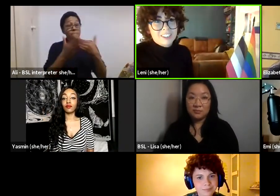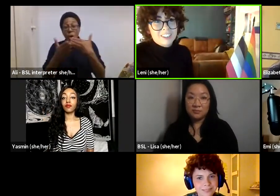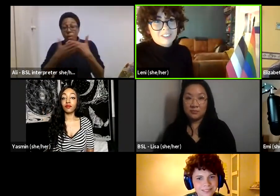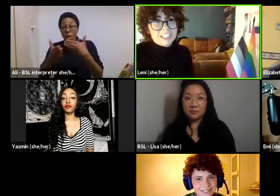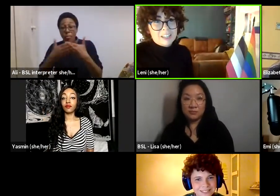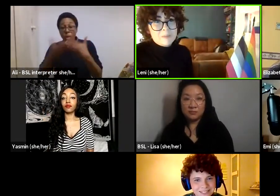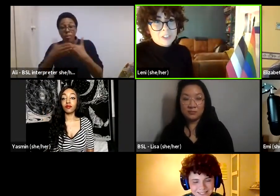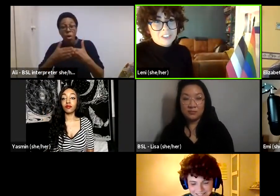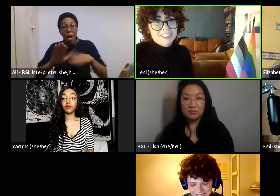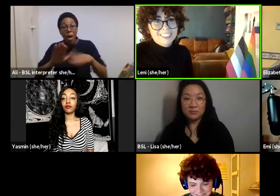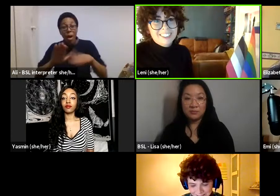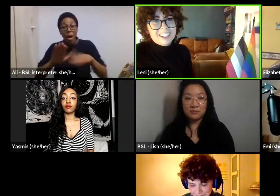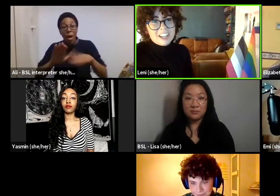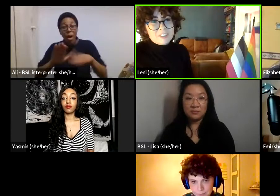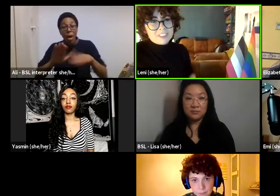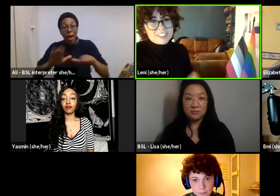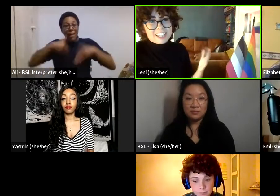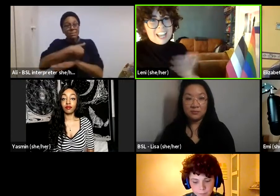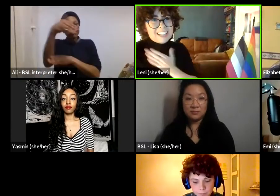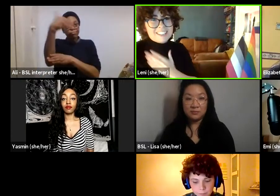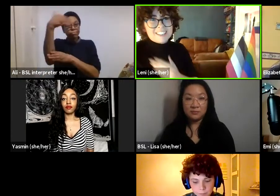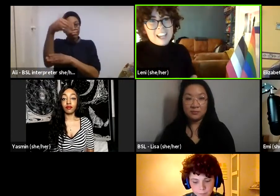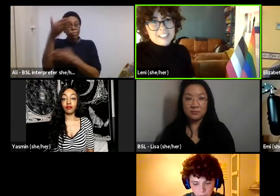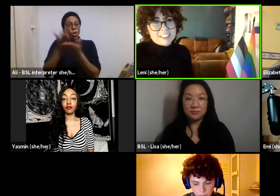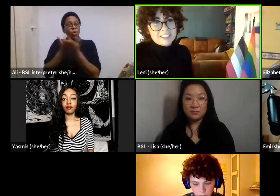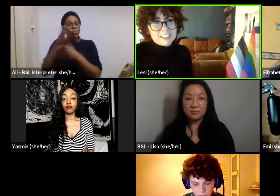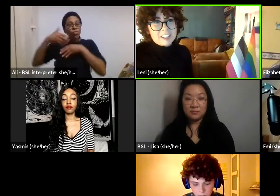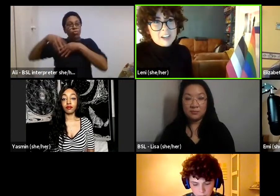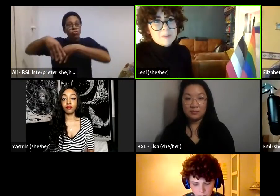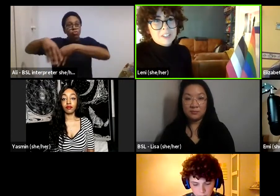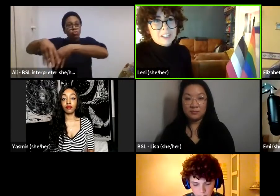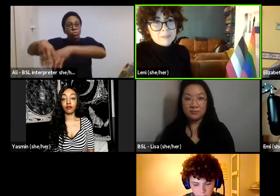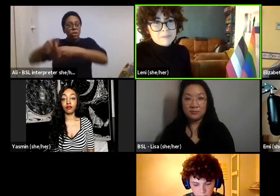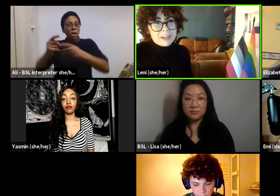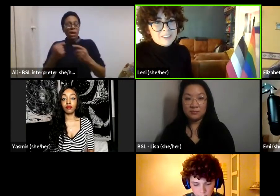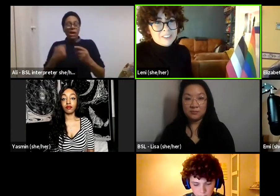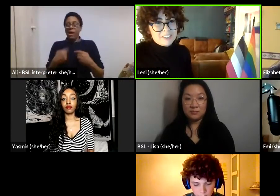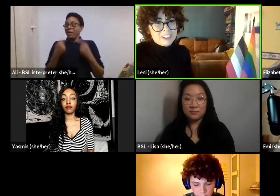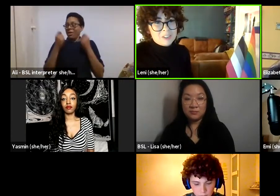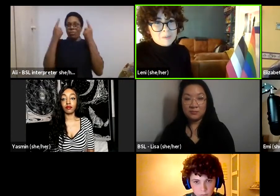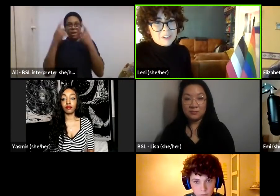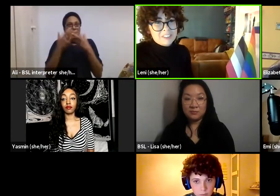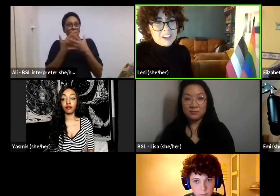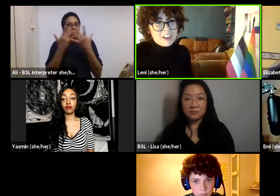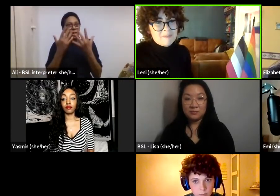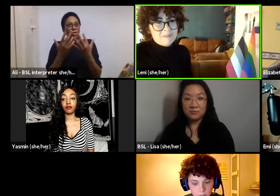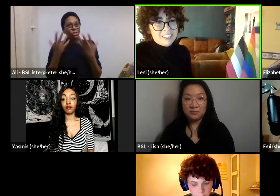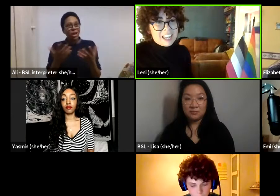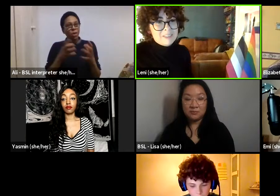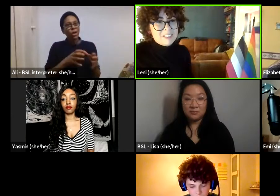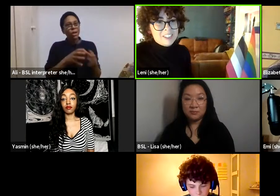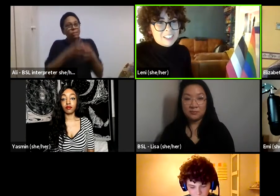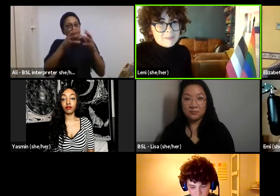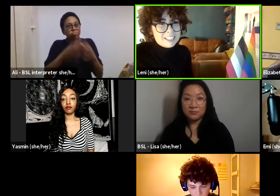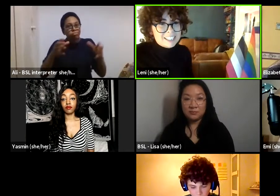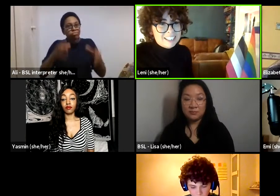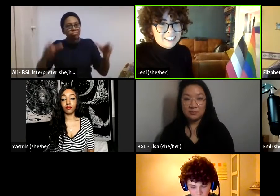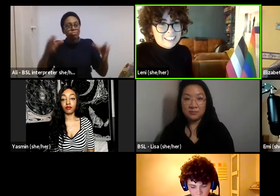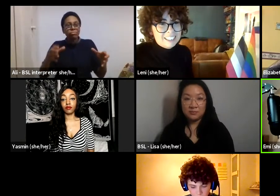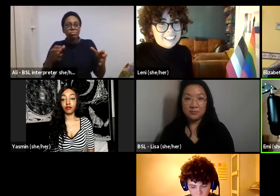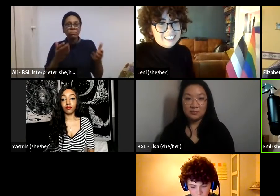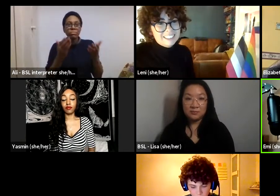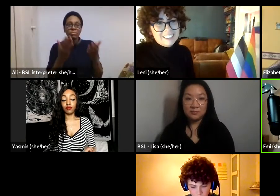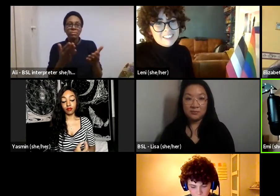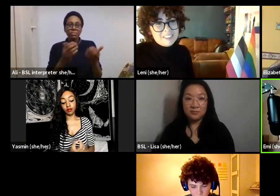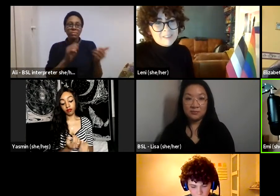just really emotional. And it feels like it has come on in leaps and bounds in a very short period of time. Emmy, were you going to come back?